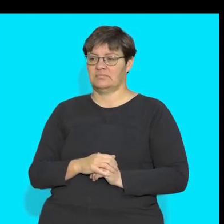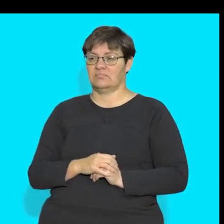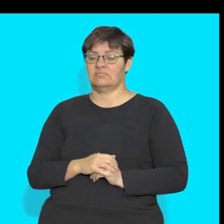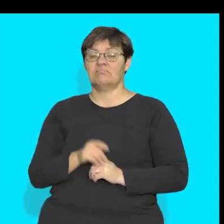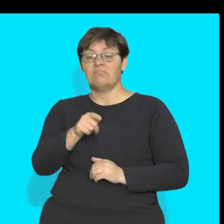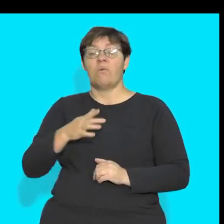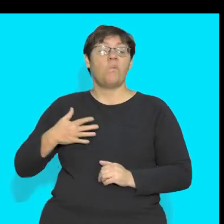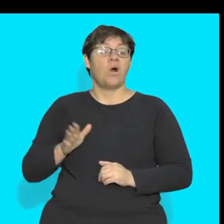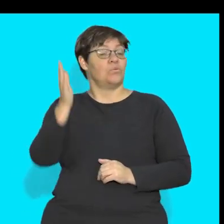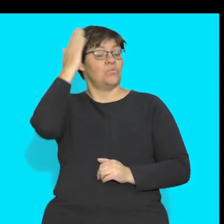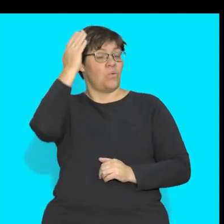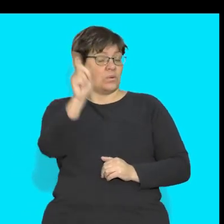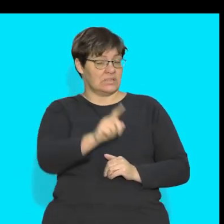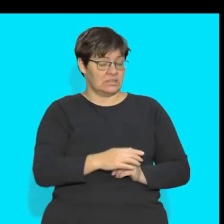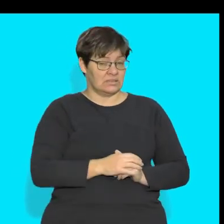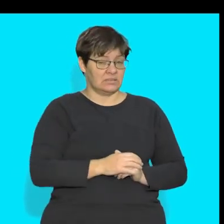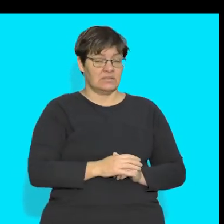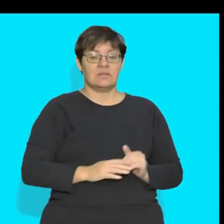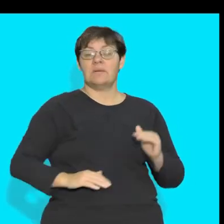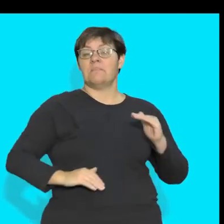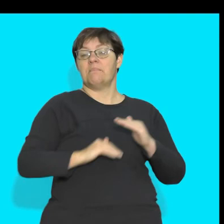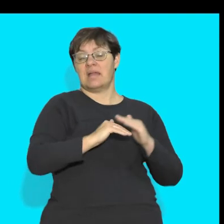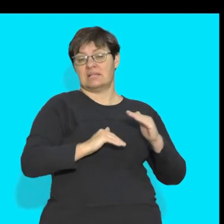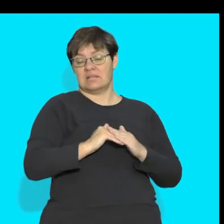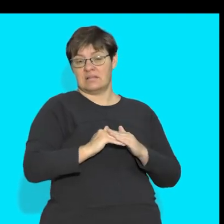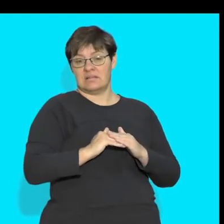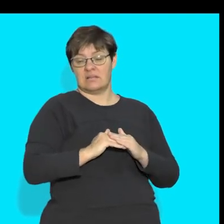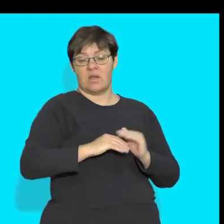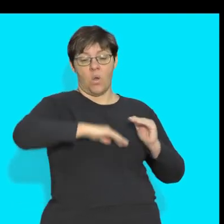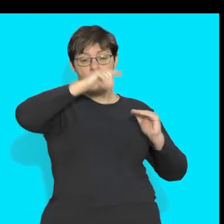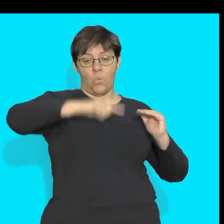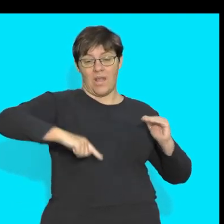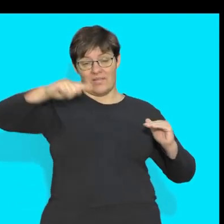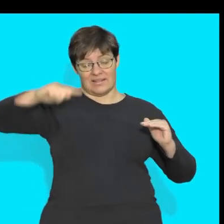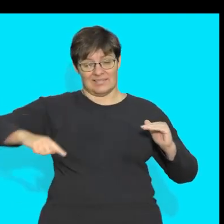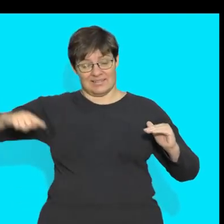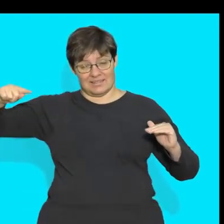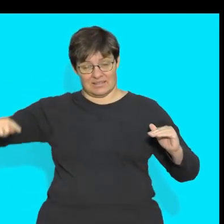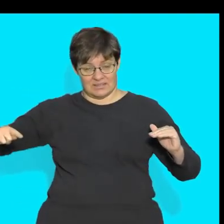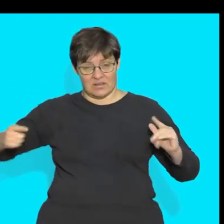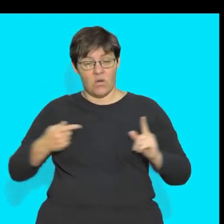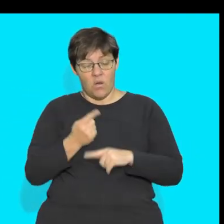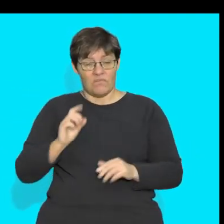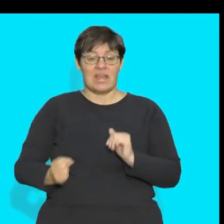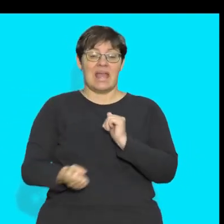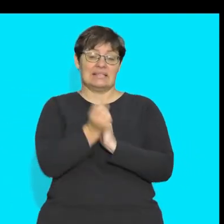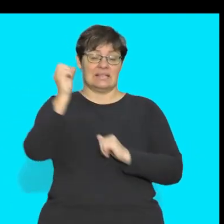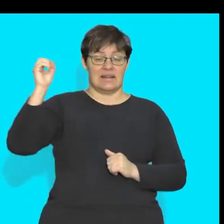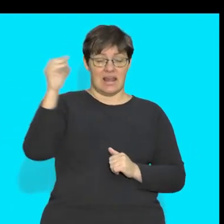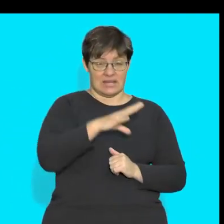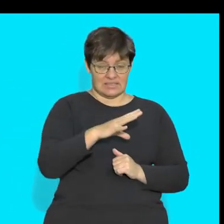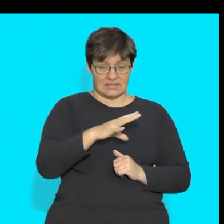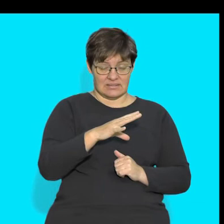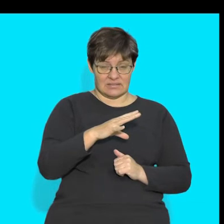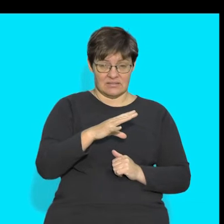max. They want to know the maximum wavelength of the